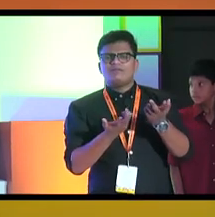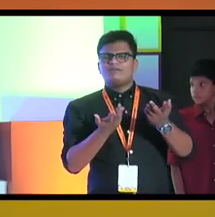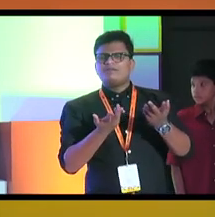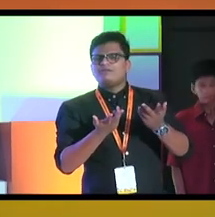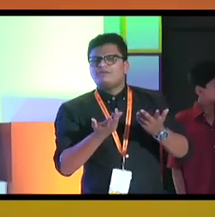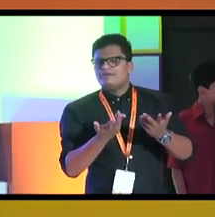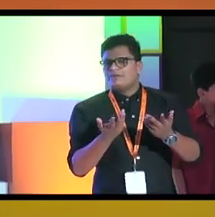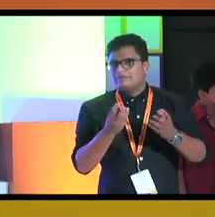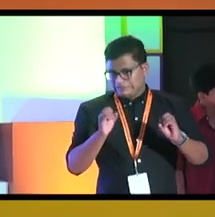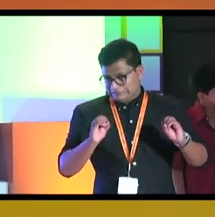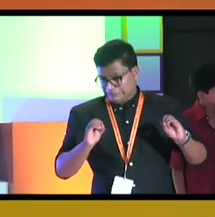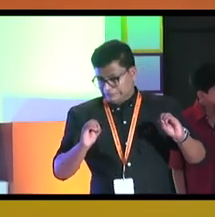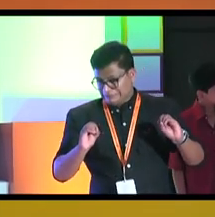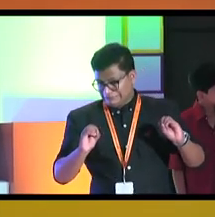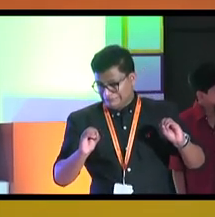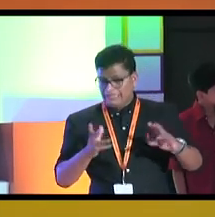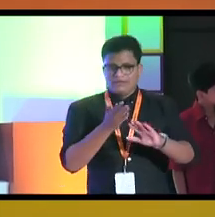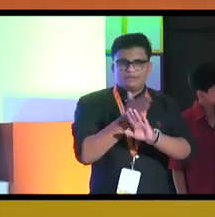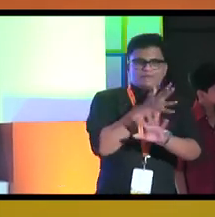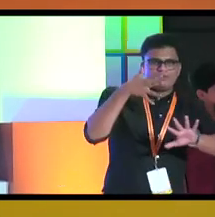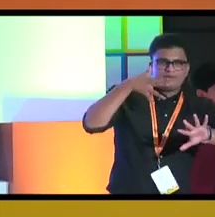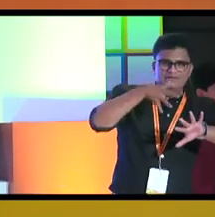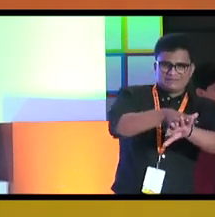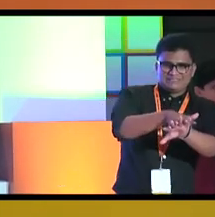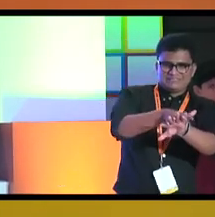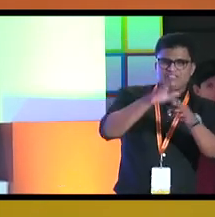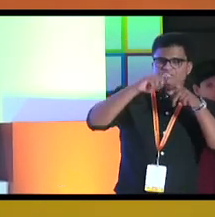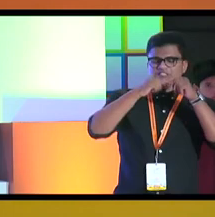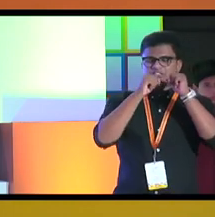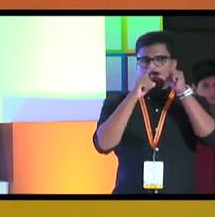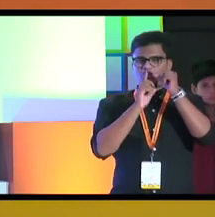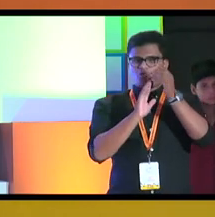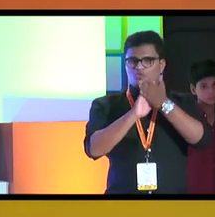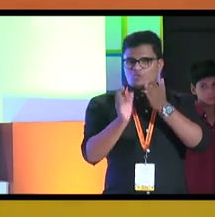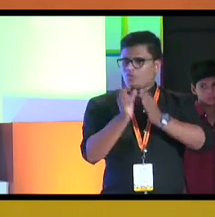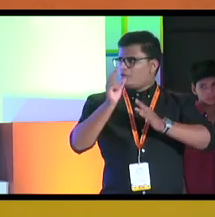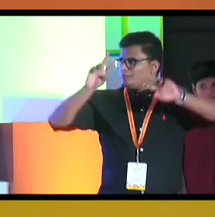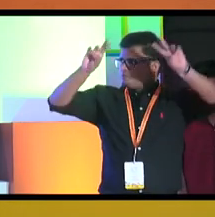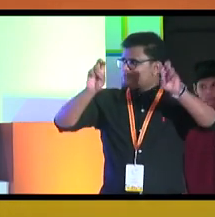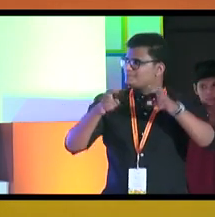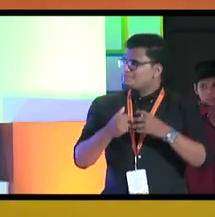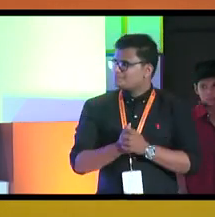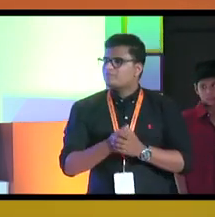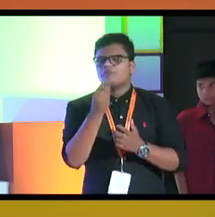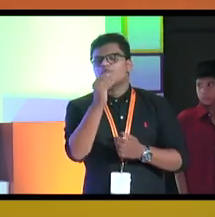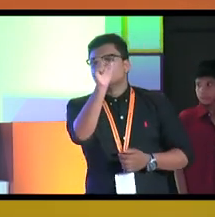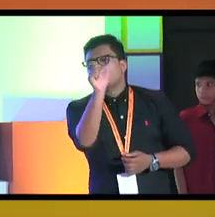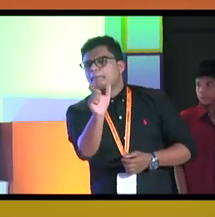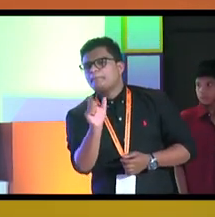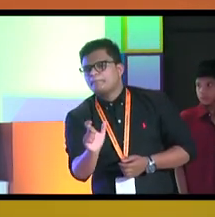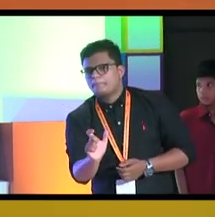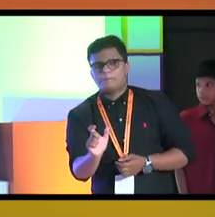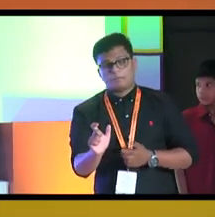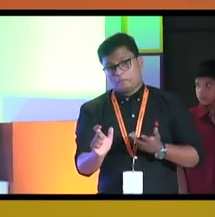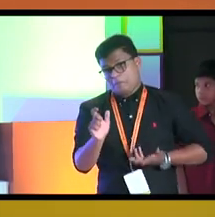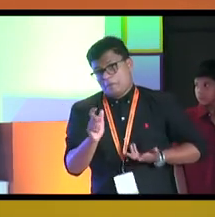Just before we start with the demonstration of Inclusive Ke Jadu, I need to tell you a few terms coined by us so